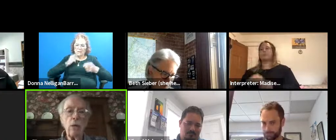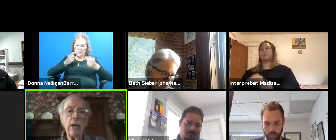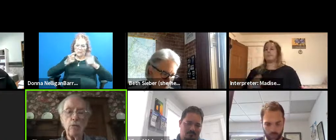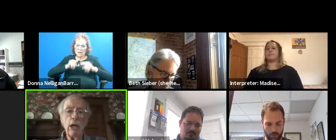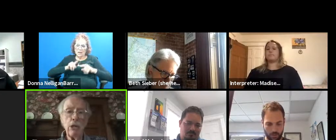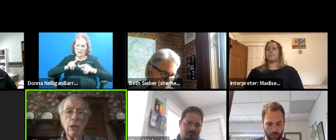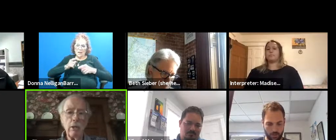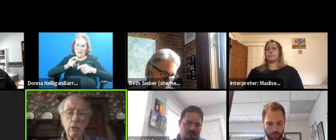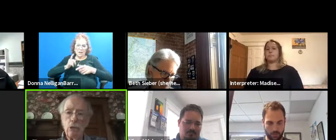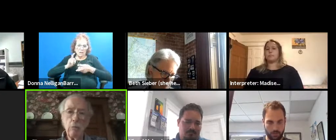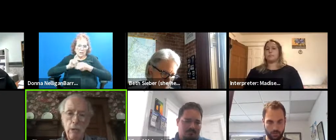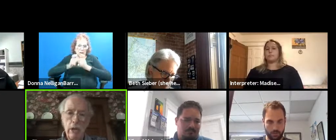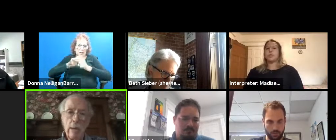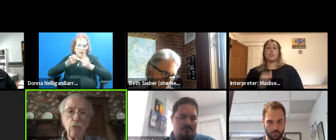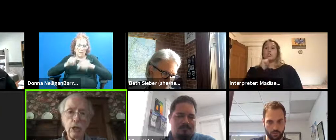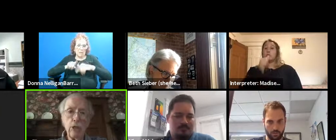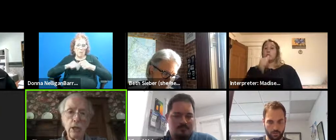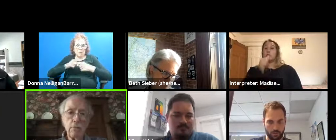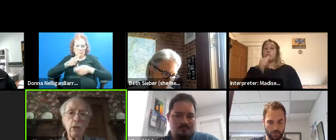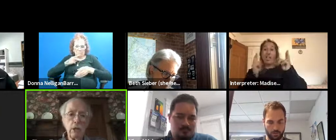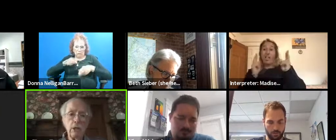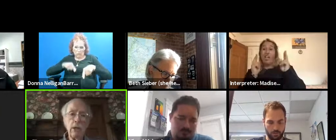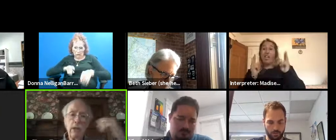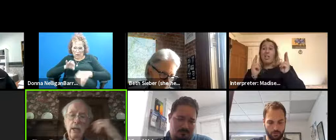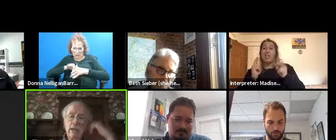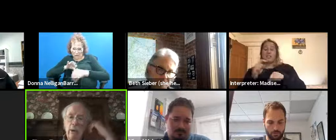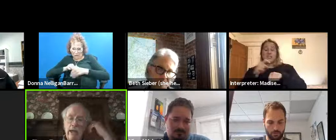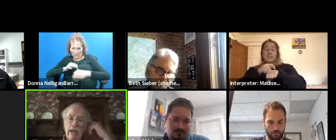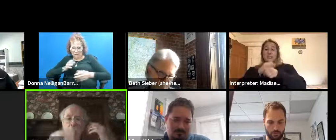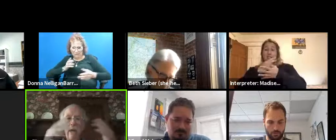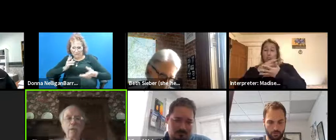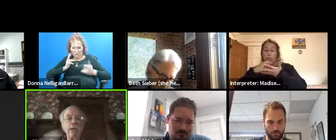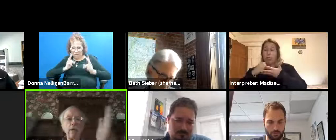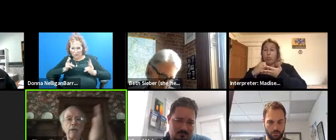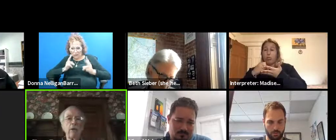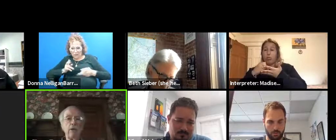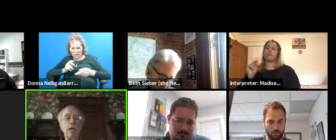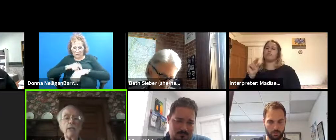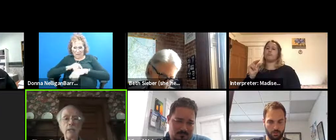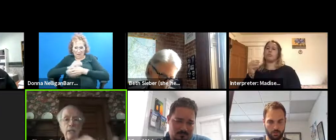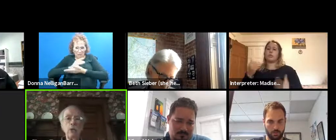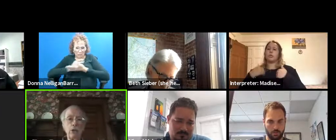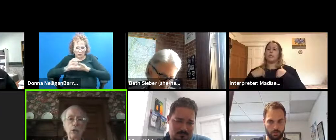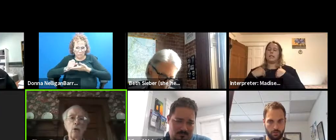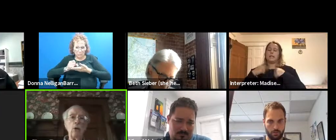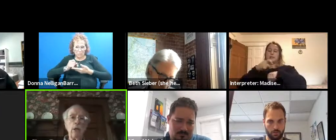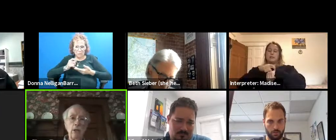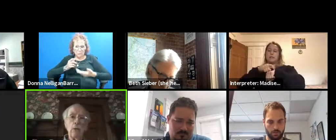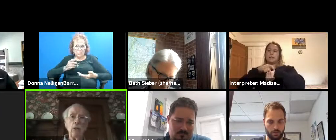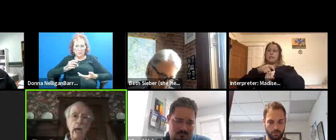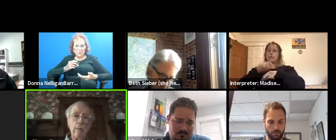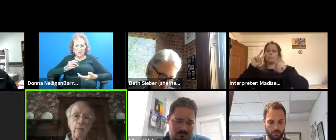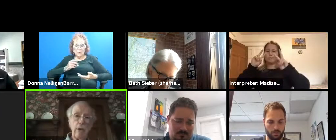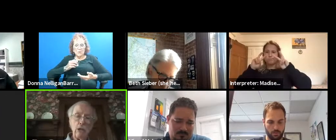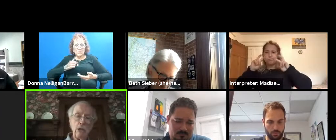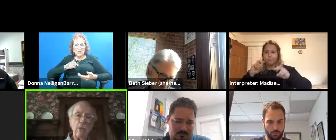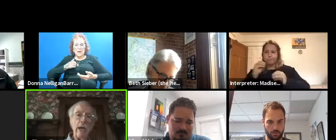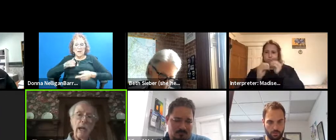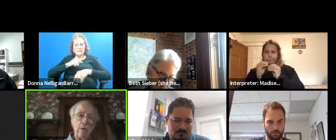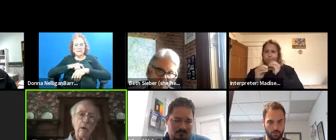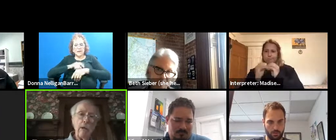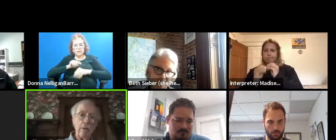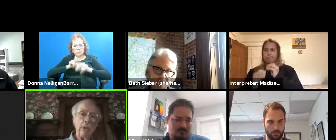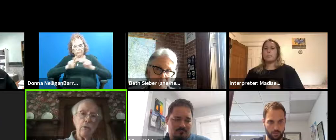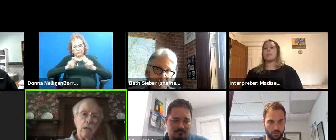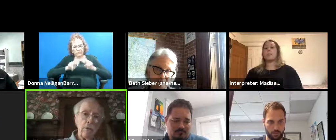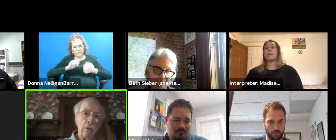So we're not rushed. There's no time crunch on this because, every other 10 years ago, there was a time crunch